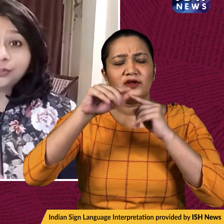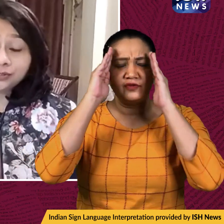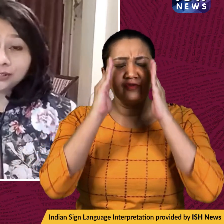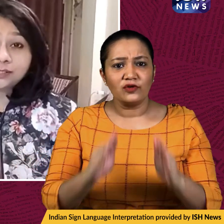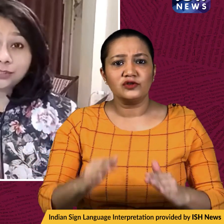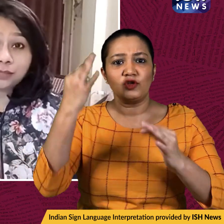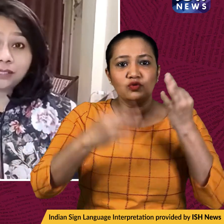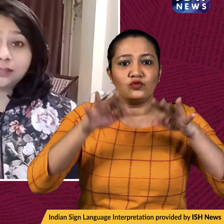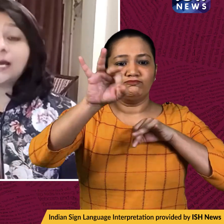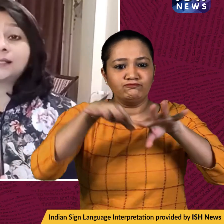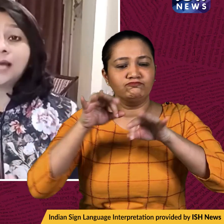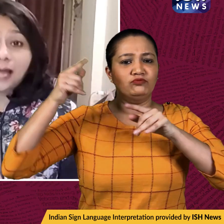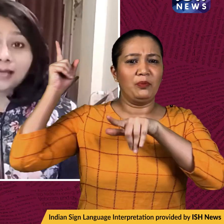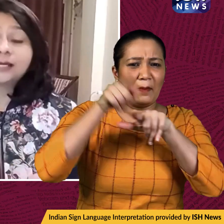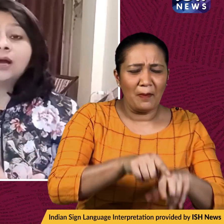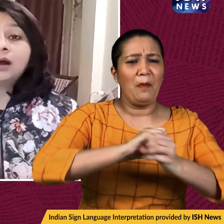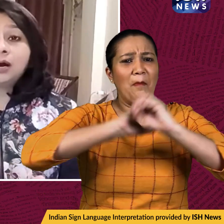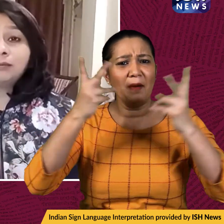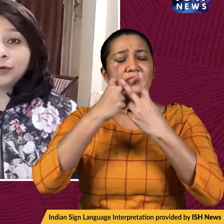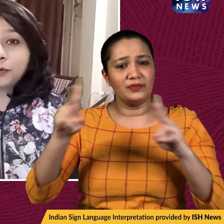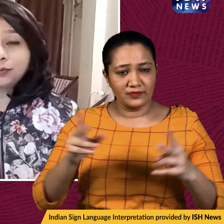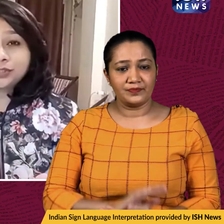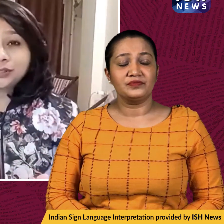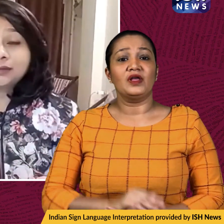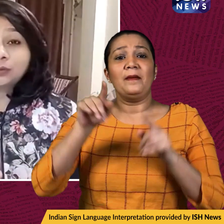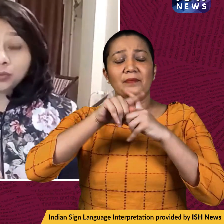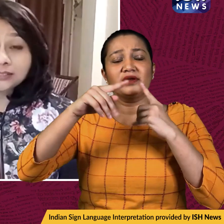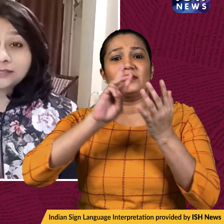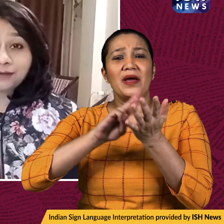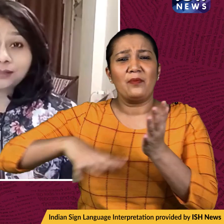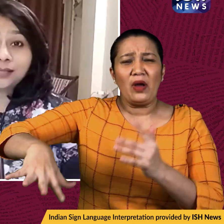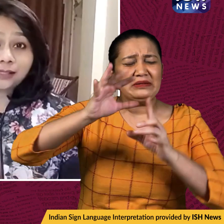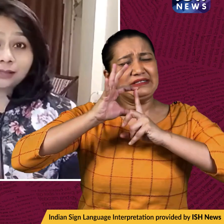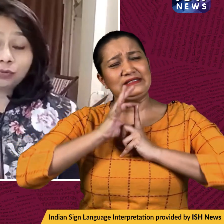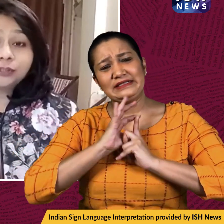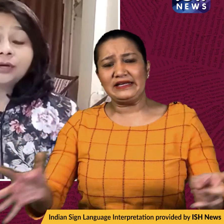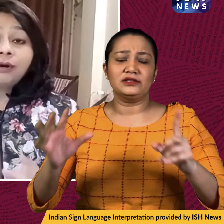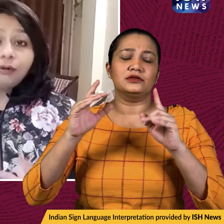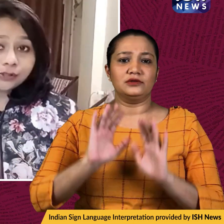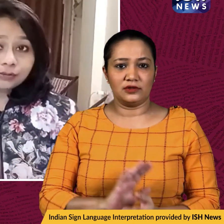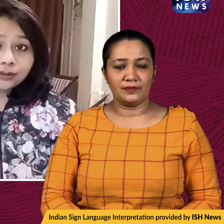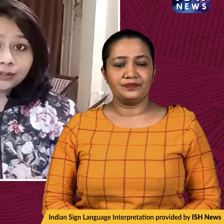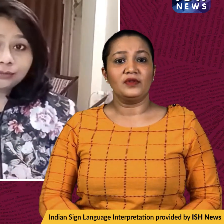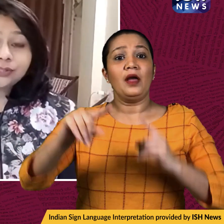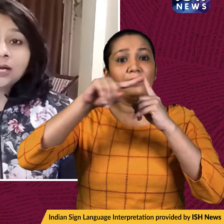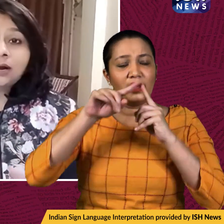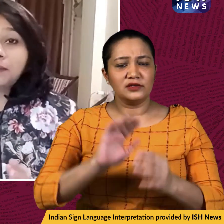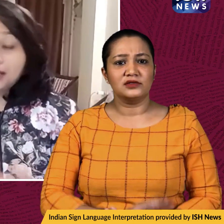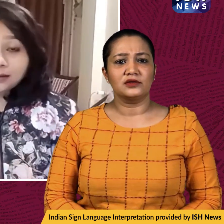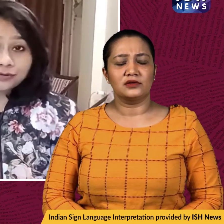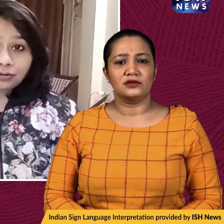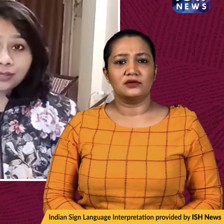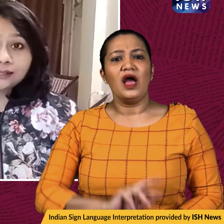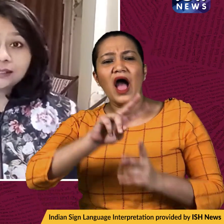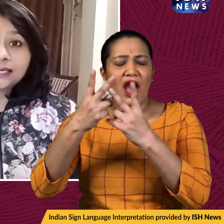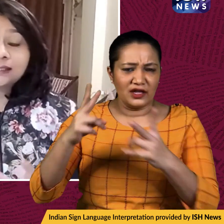focus on the new cities which are being attacked and Mariupol, which is the worst affected at the moment. Also in the news,